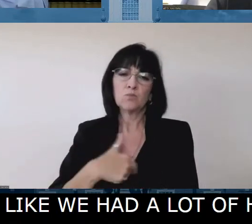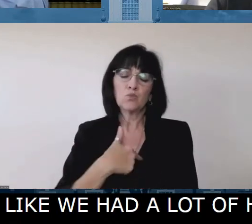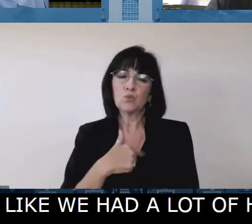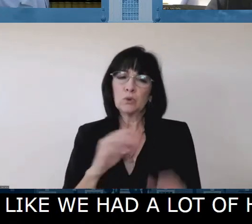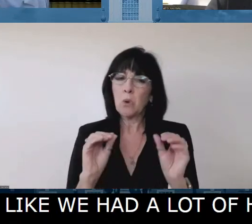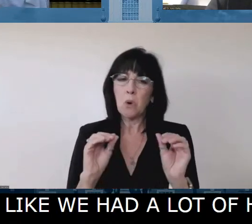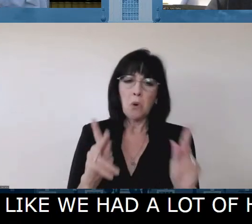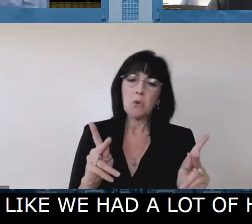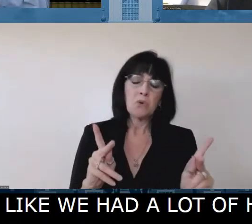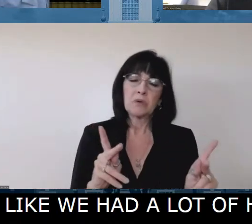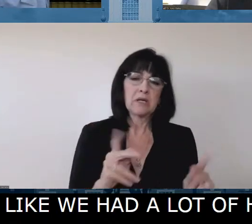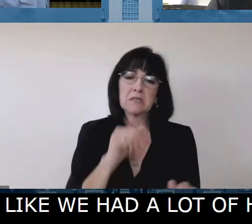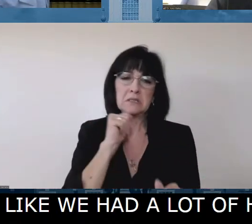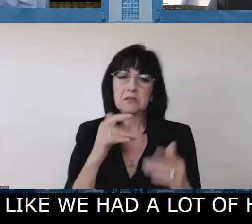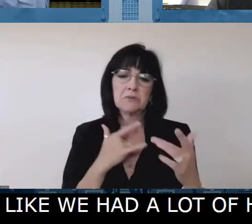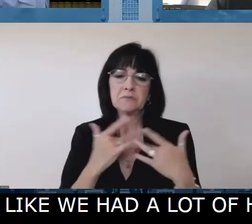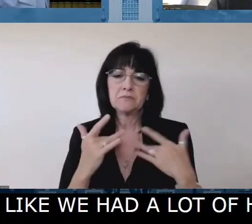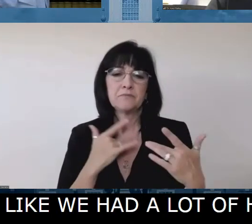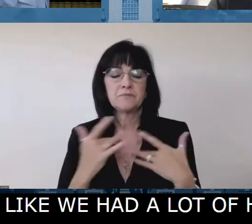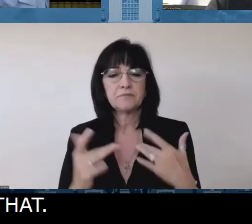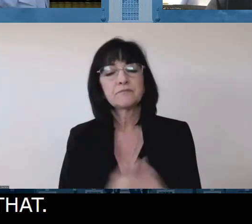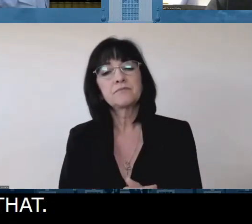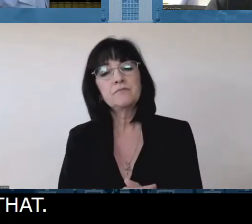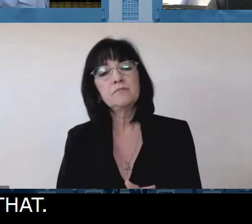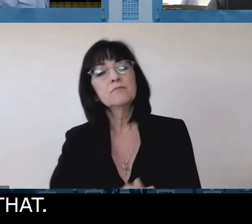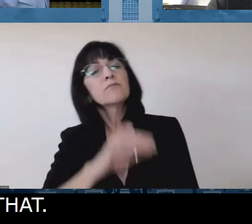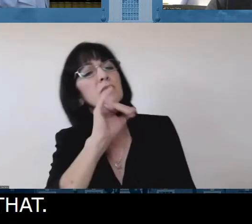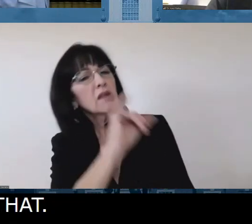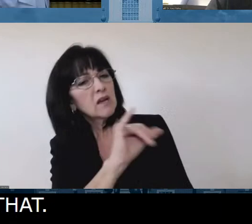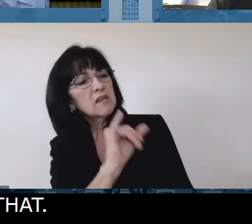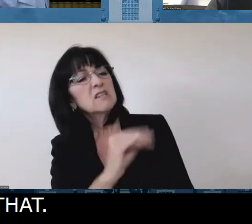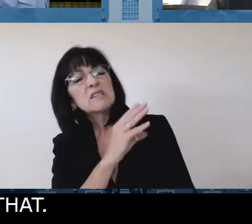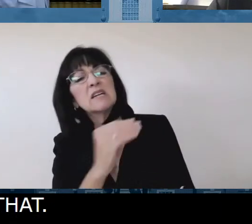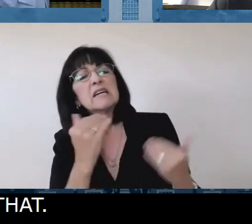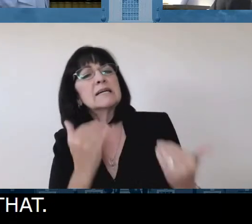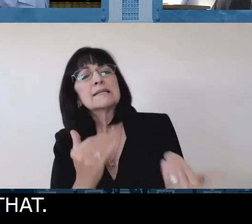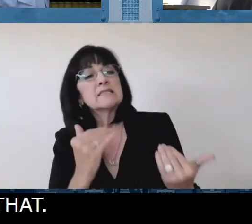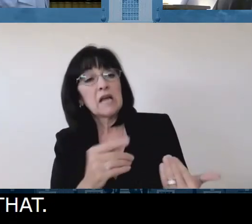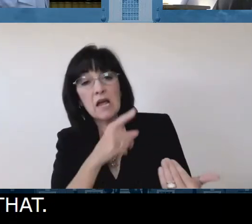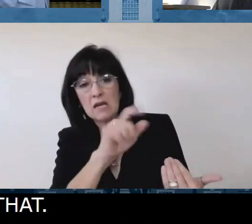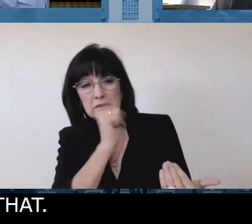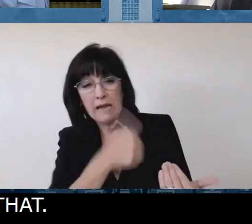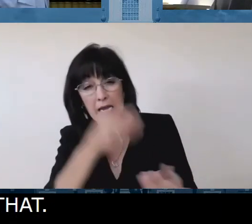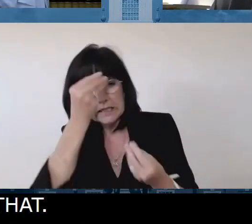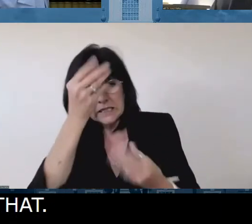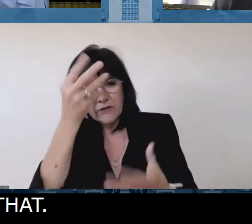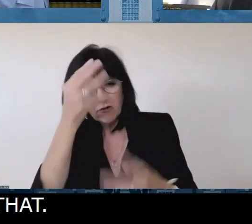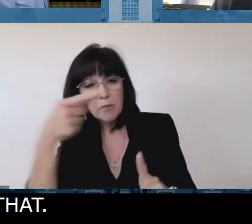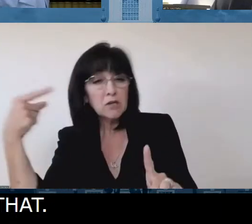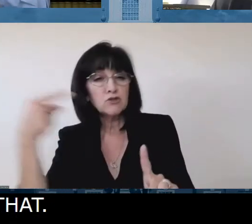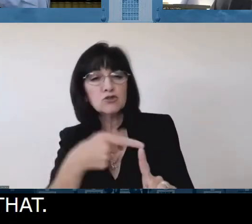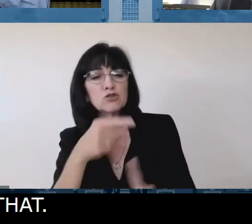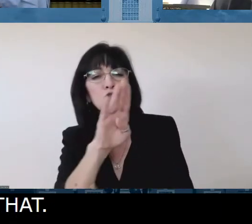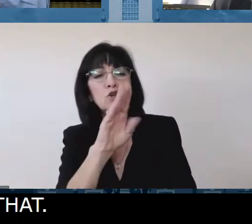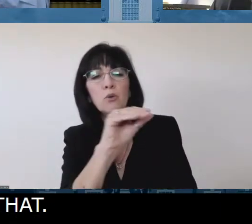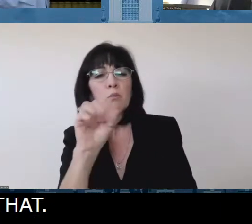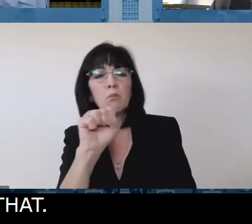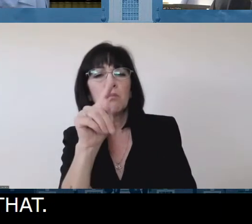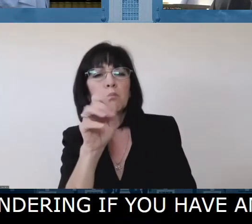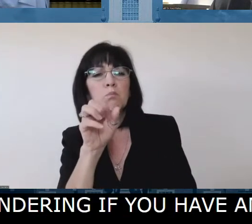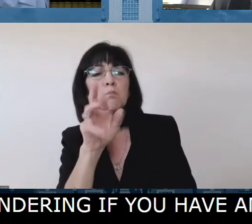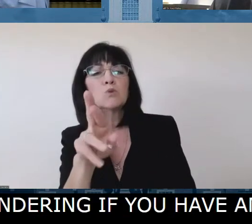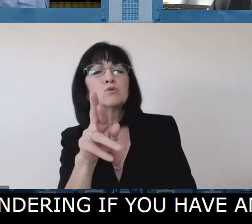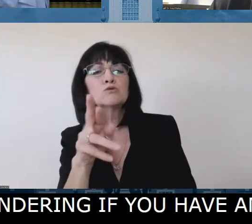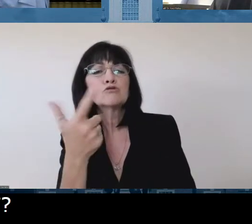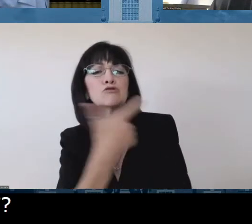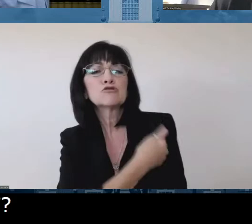And also, Governor Carney, I'm wondering if you have any stance on booster shots at this point. Yeah, I'm not the right person to